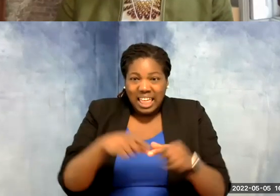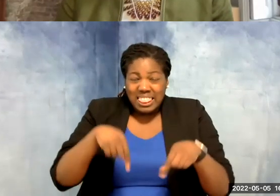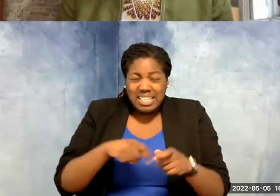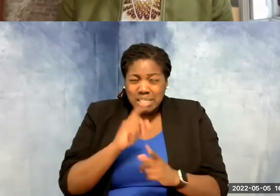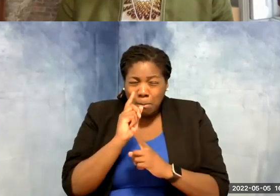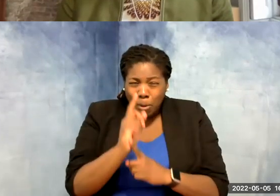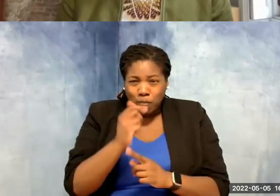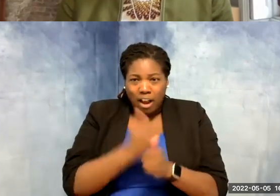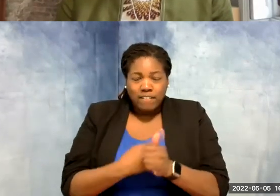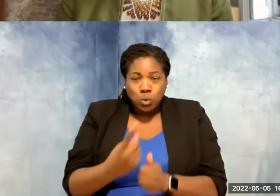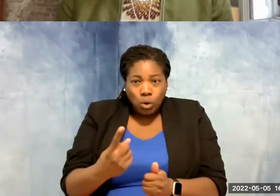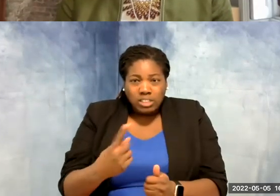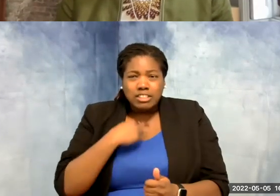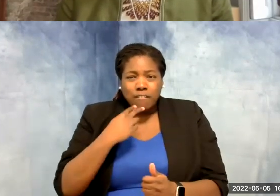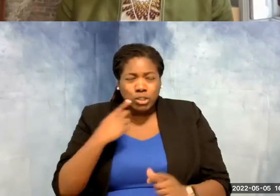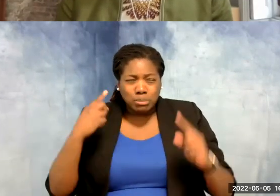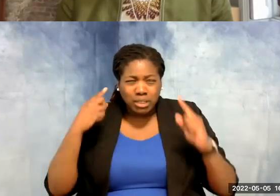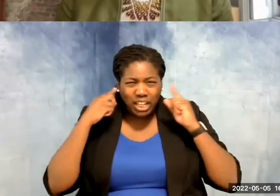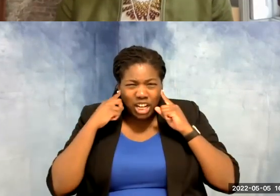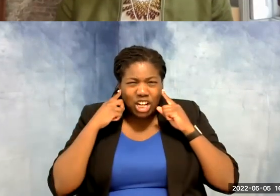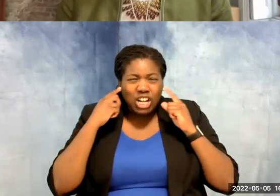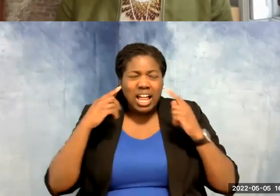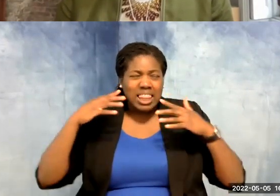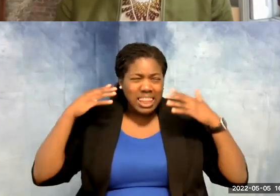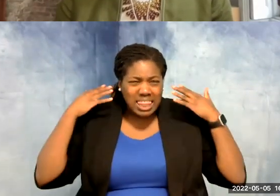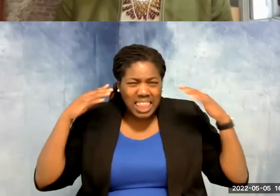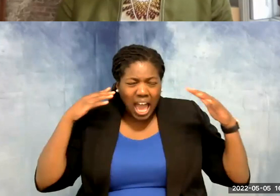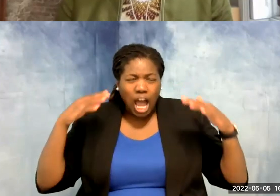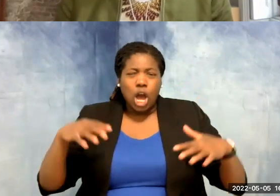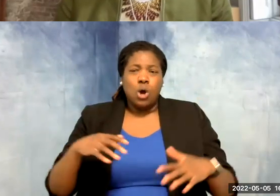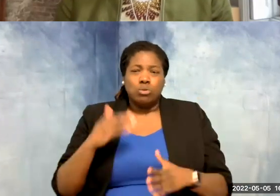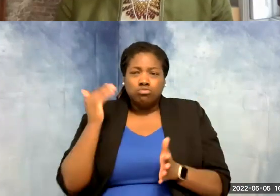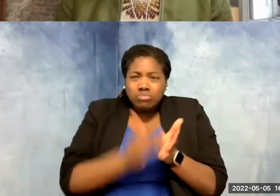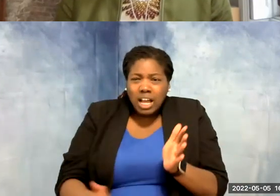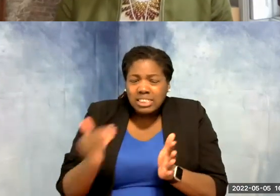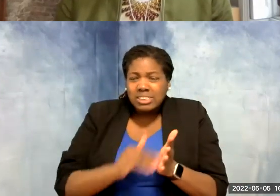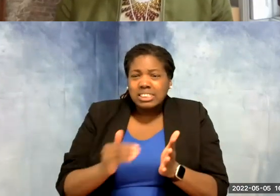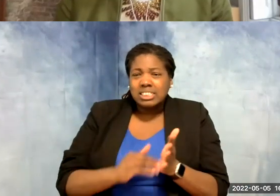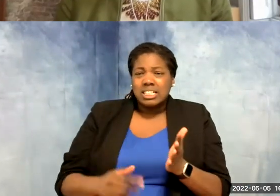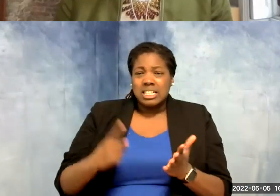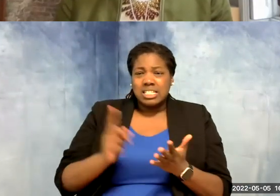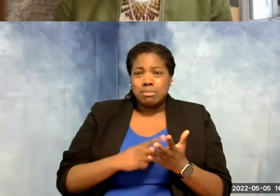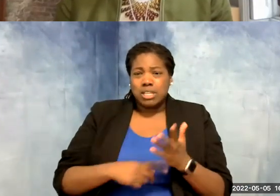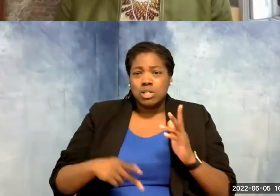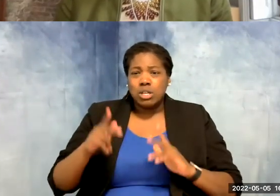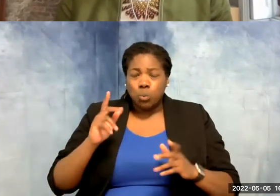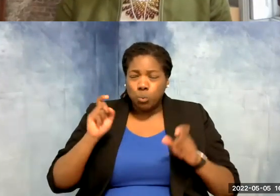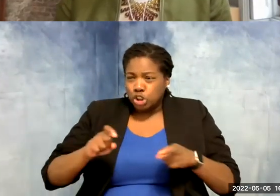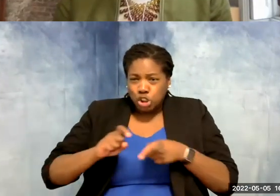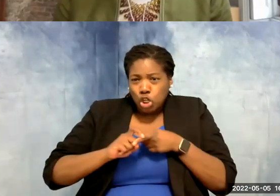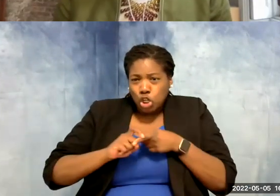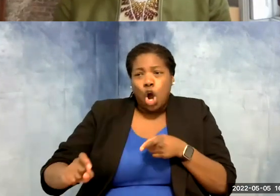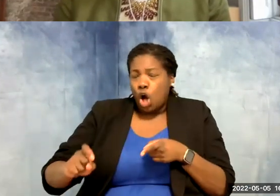for everybody to be heard, loud and proud and constantly. Sometimes we should just put those folks on speed dial, our